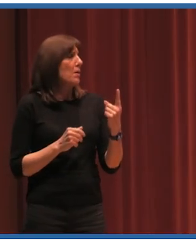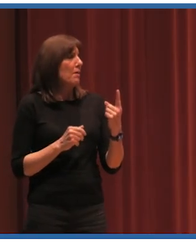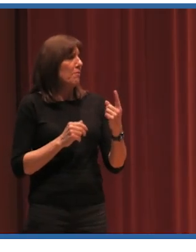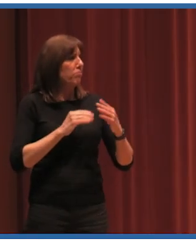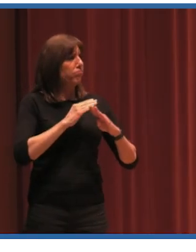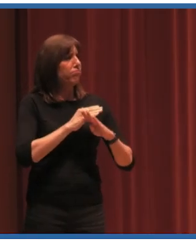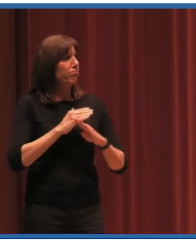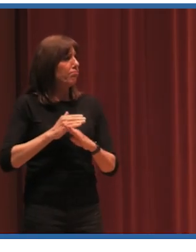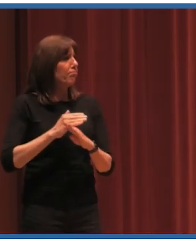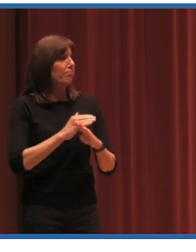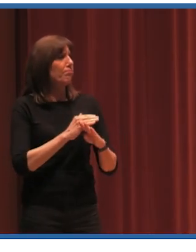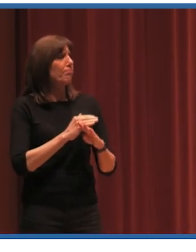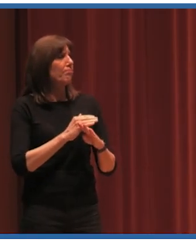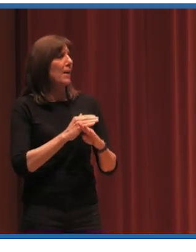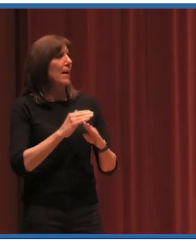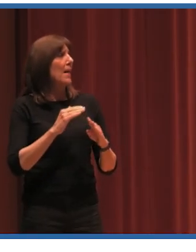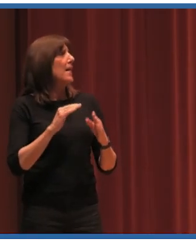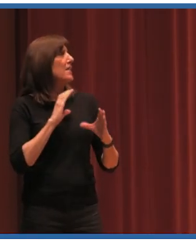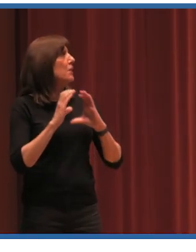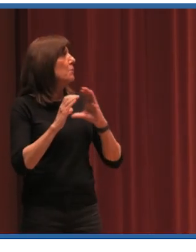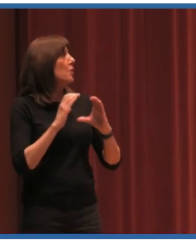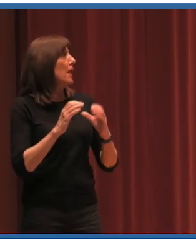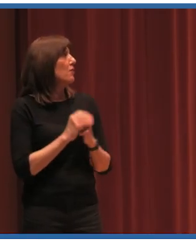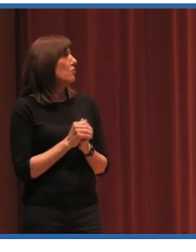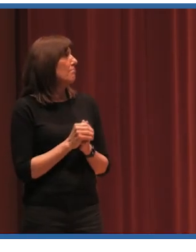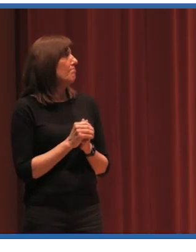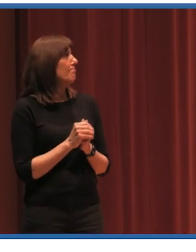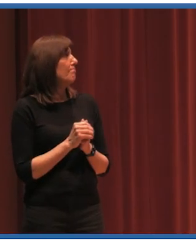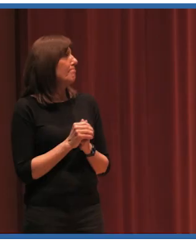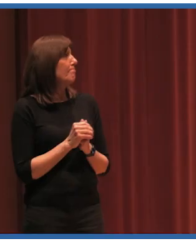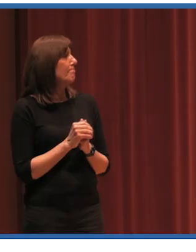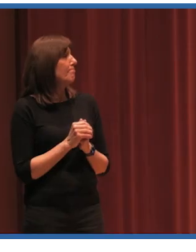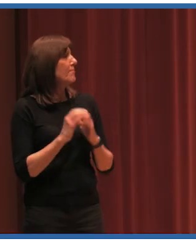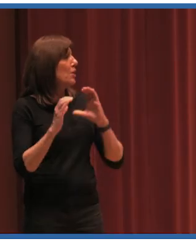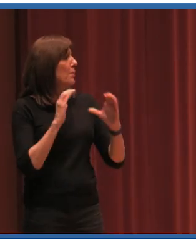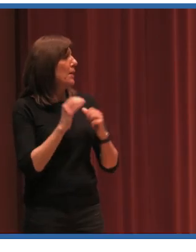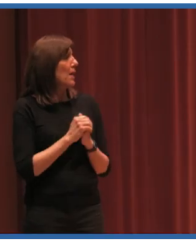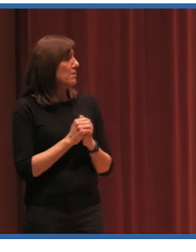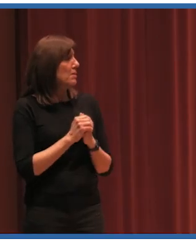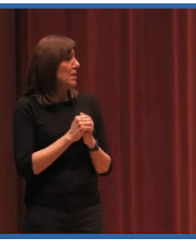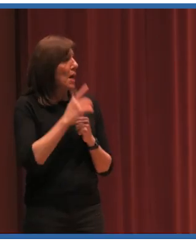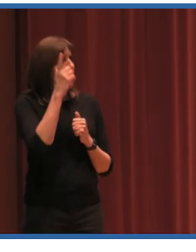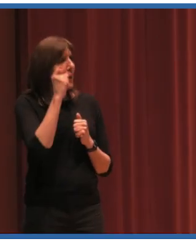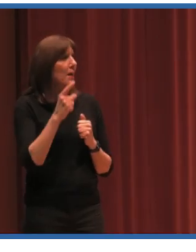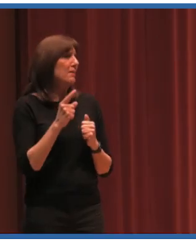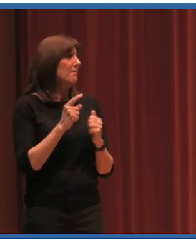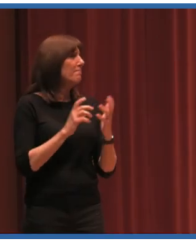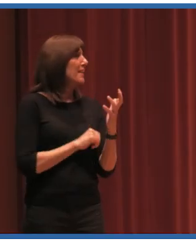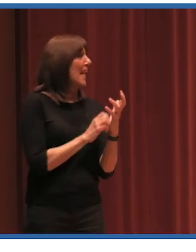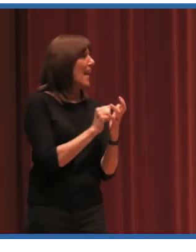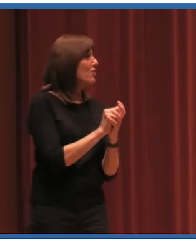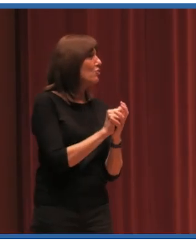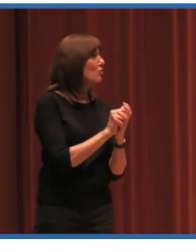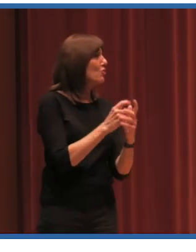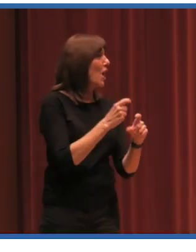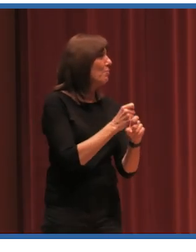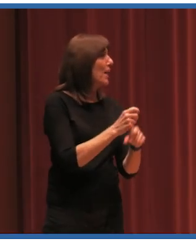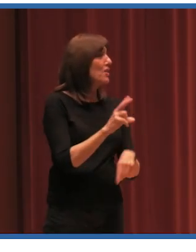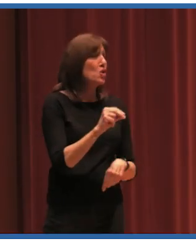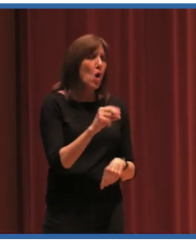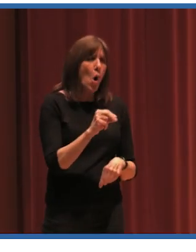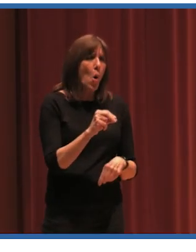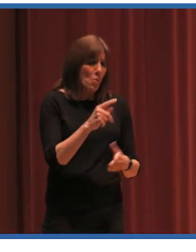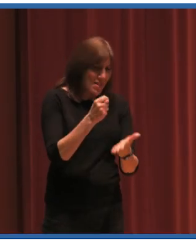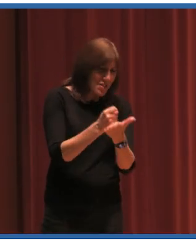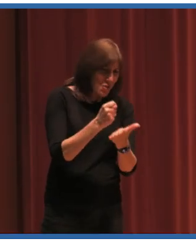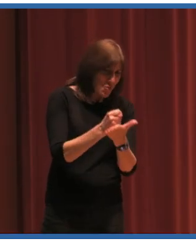obstacles is the communication. Not only is the cause of cancer complex, but the workup and the